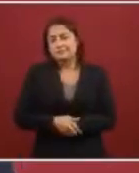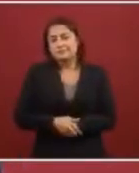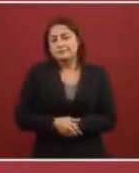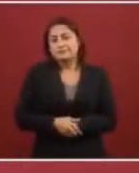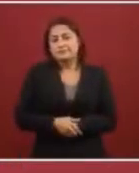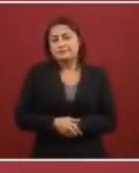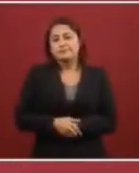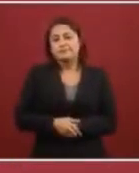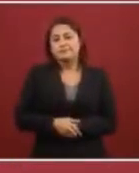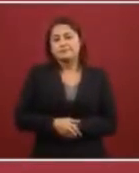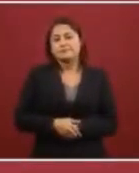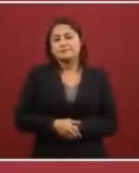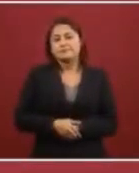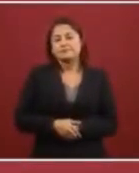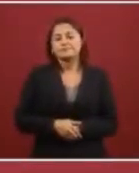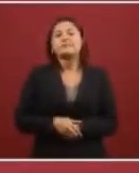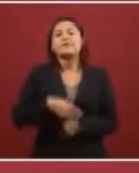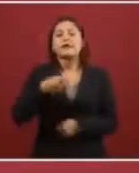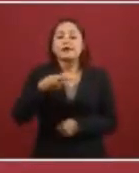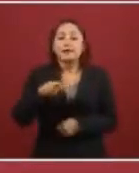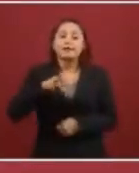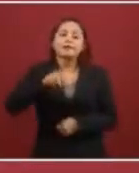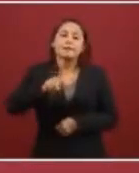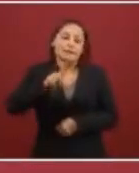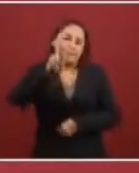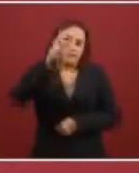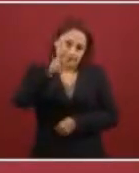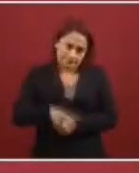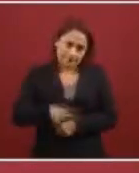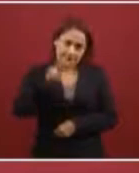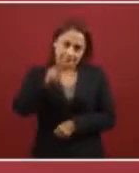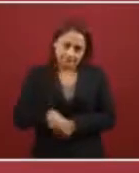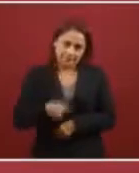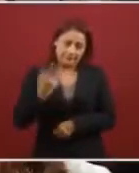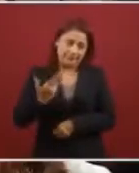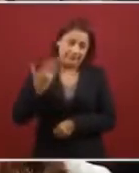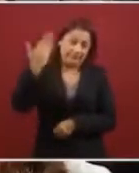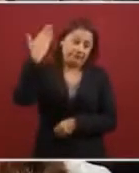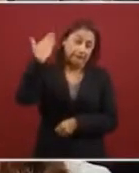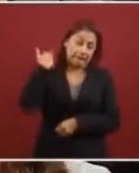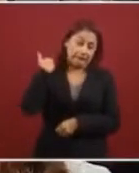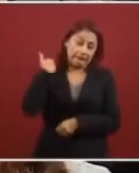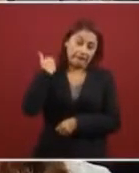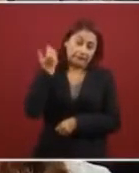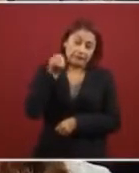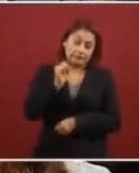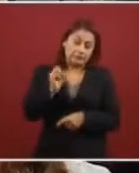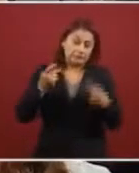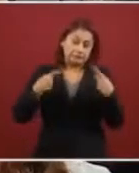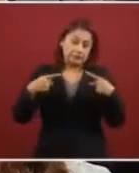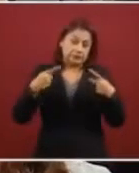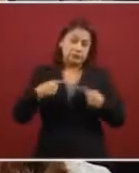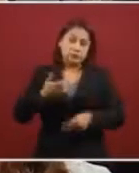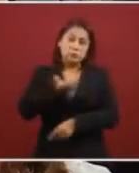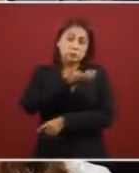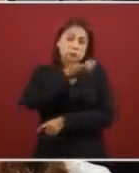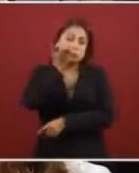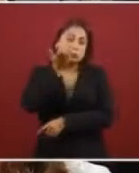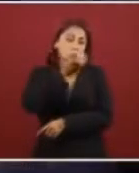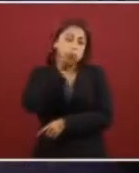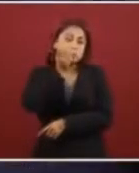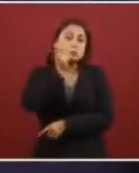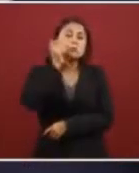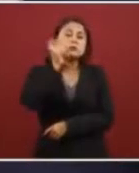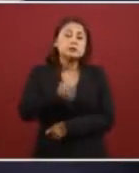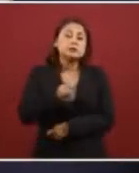happens es que había también la mala costumbre that there was de a que bad habit of, se hablaba